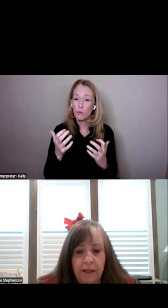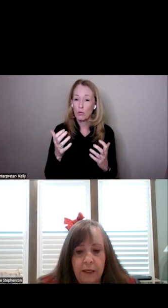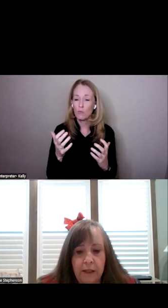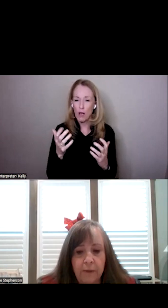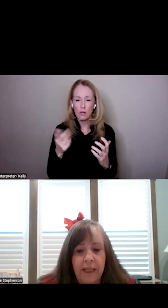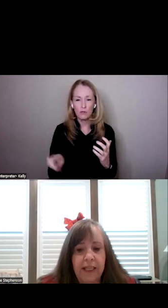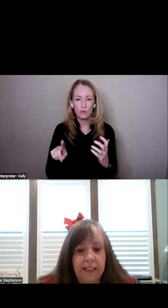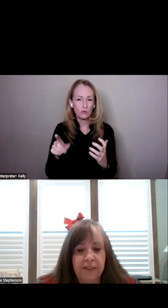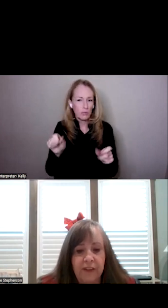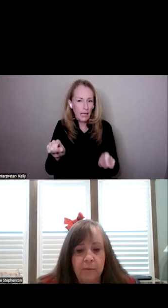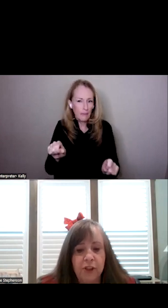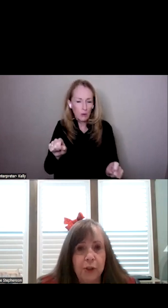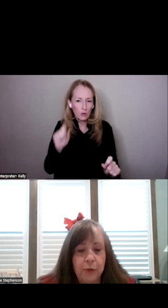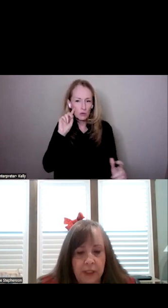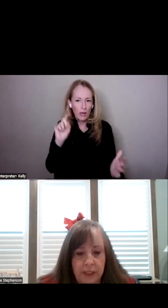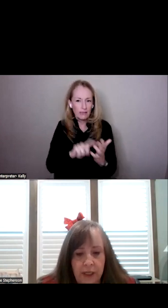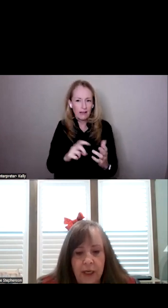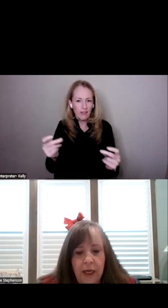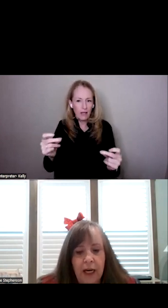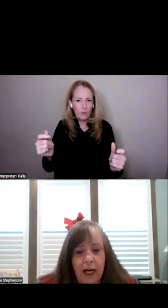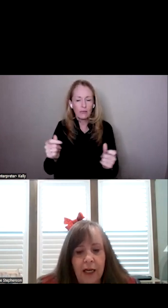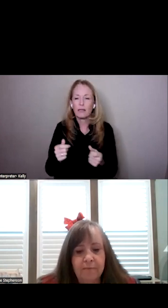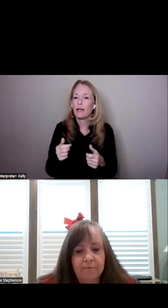quickly and to make it easy for them to use it.